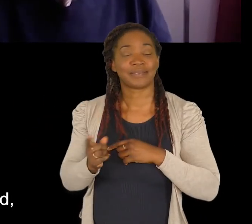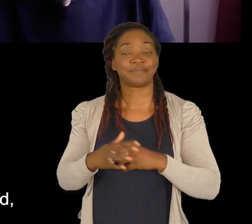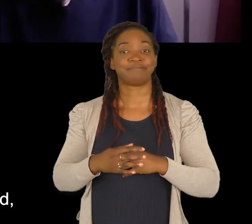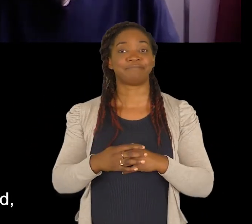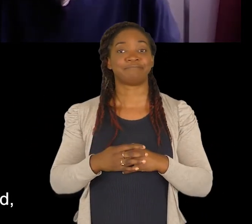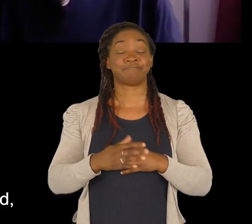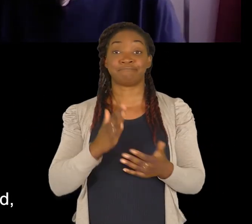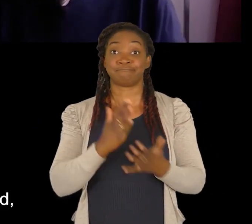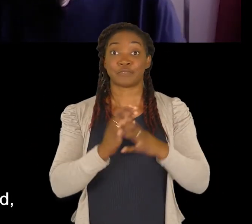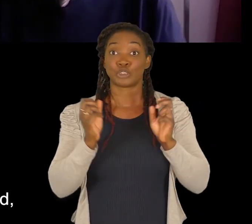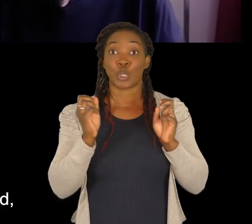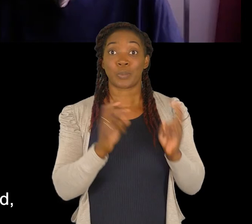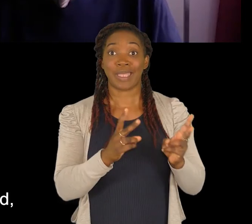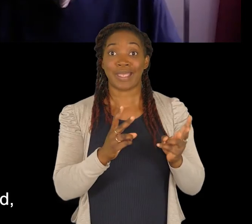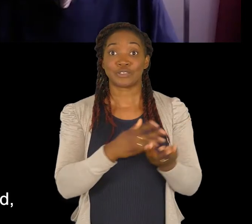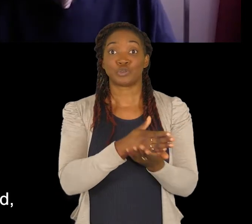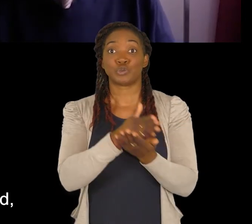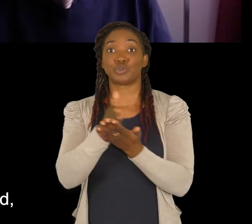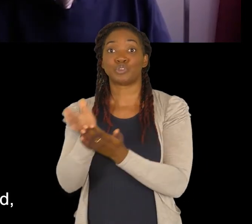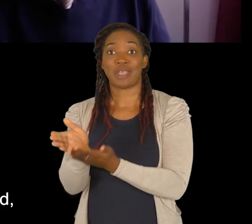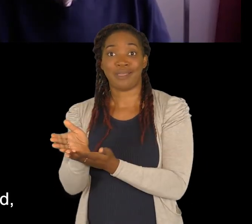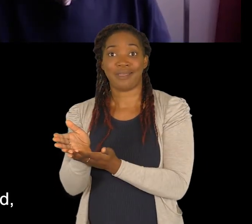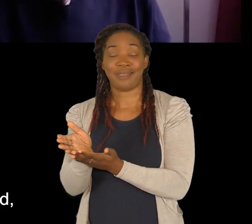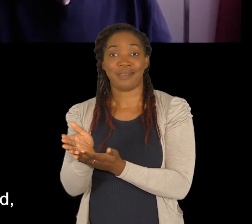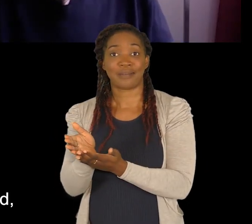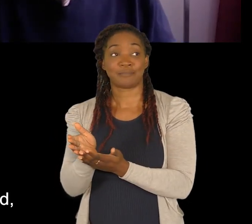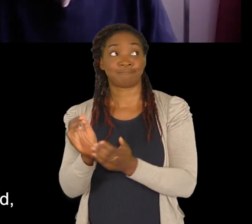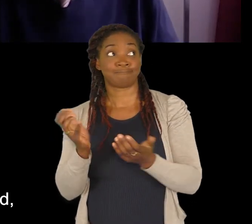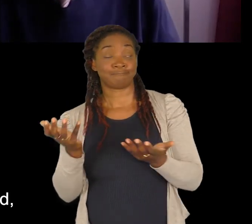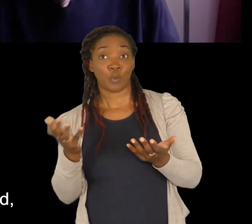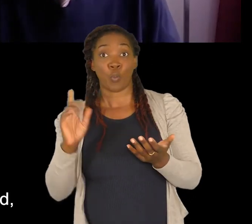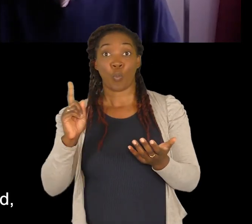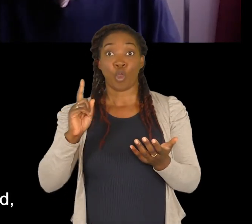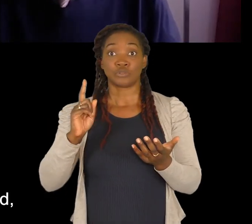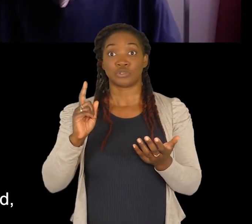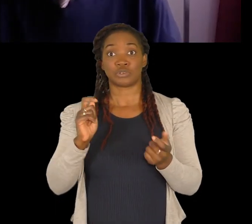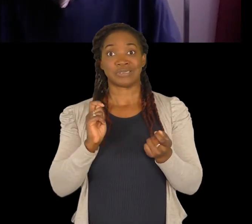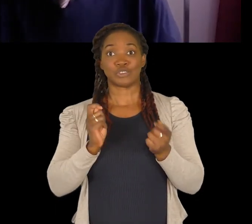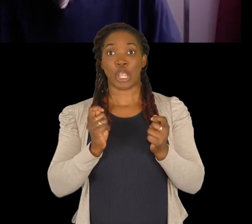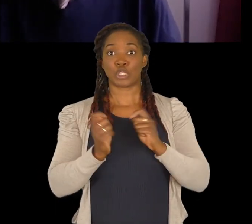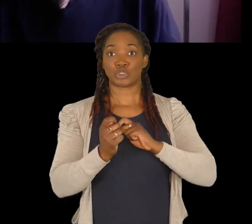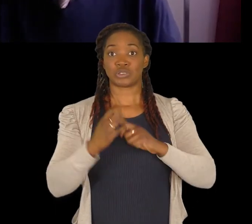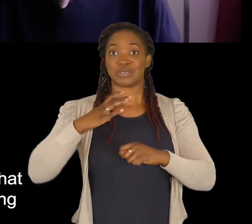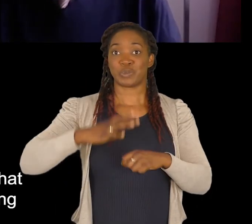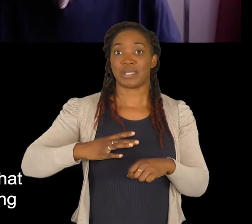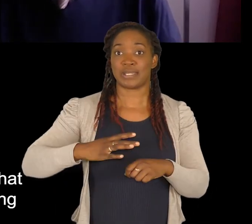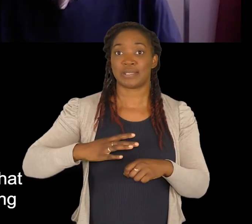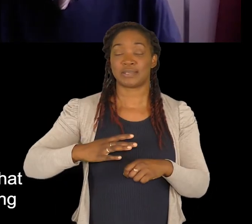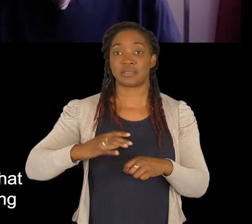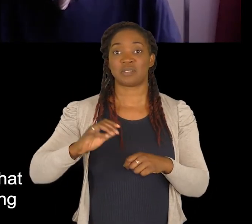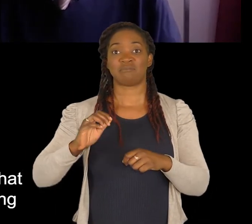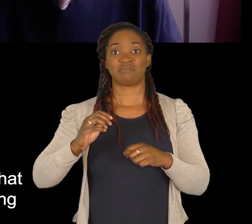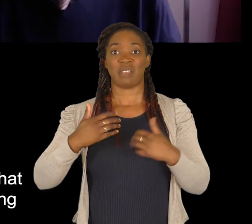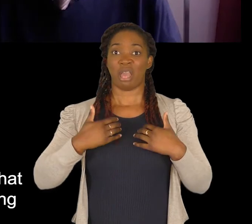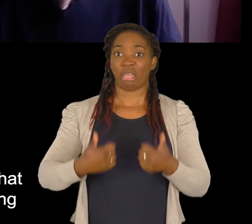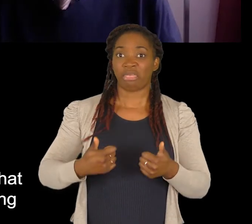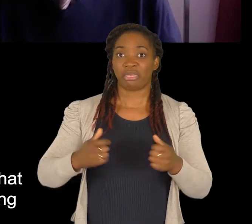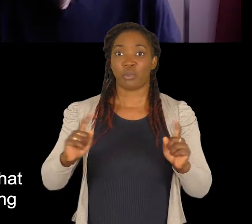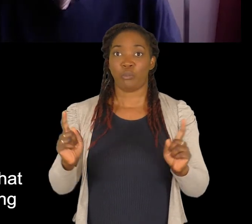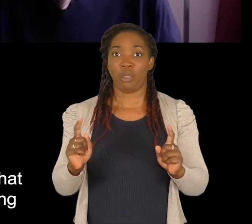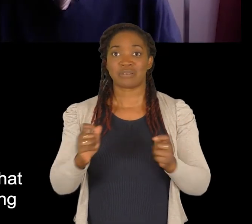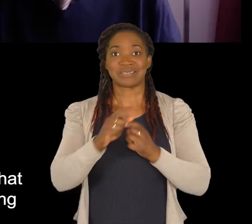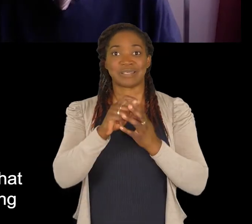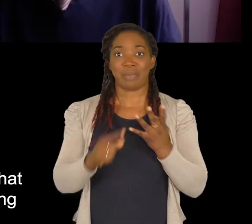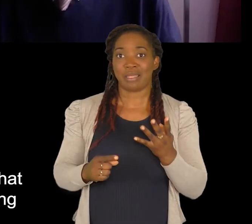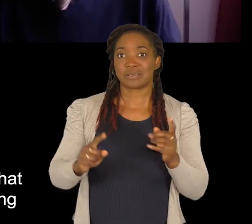know, essentially it's okay to share, you know, what accommodations that you need, what your condition is and the challenges